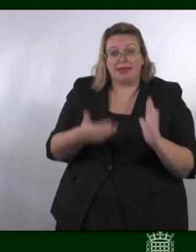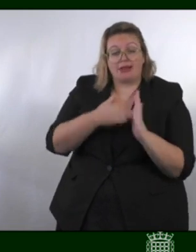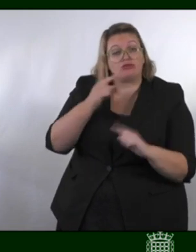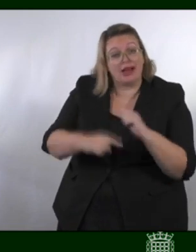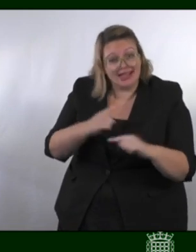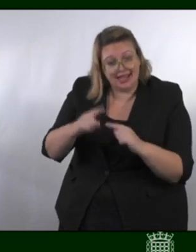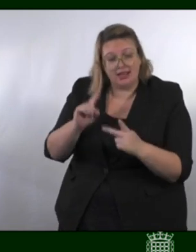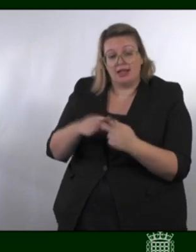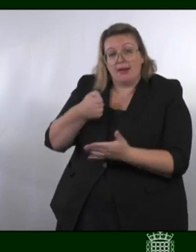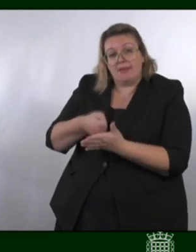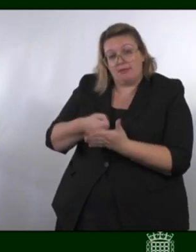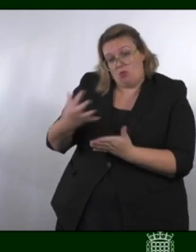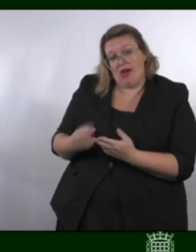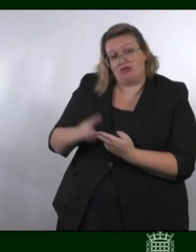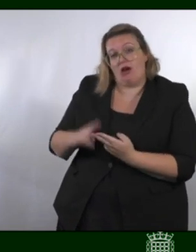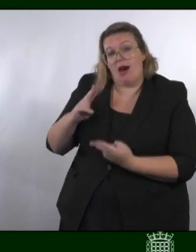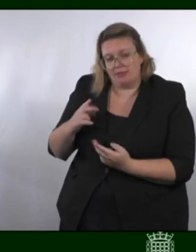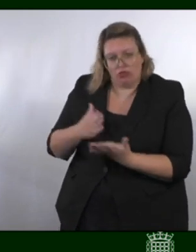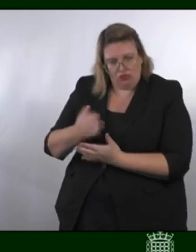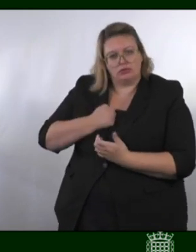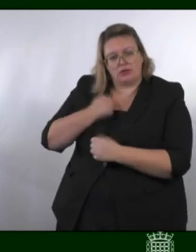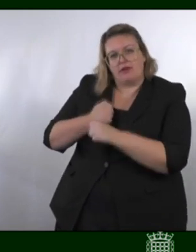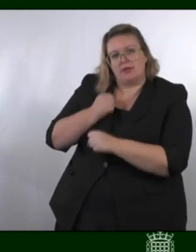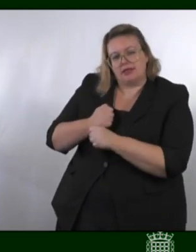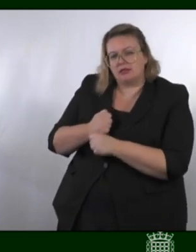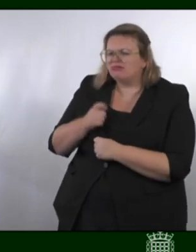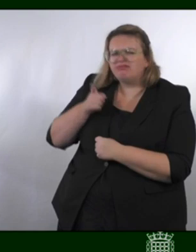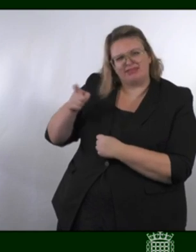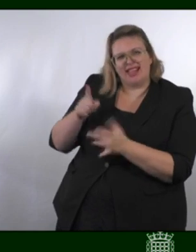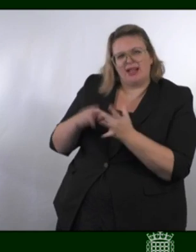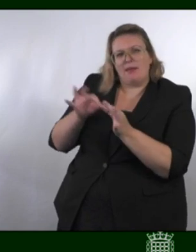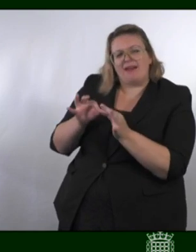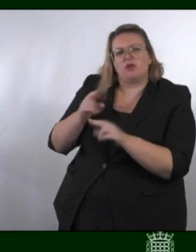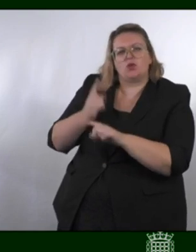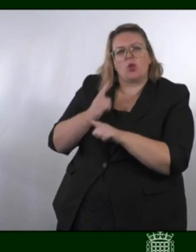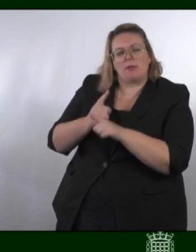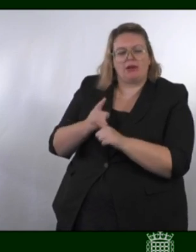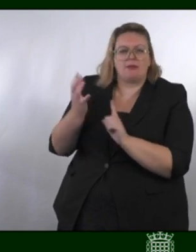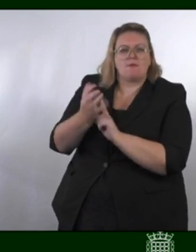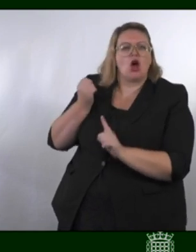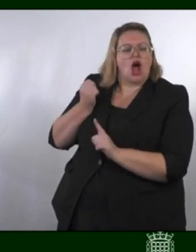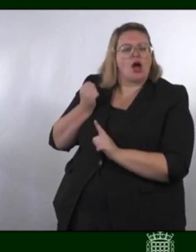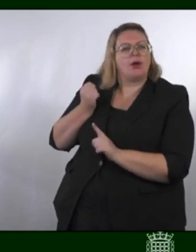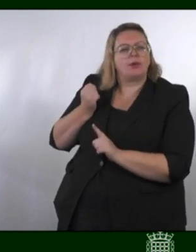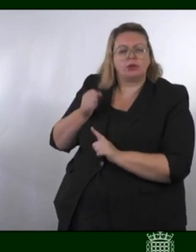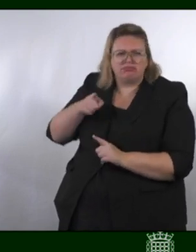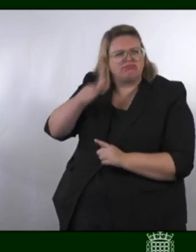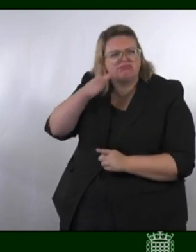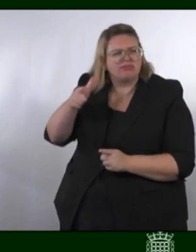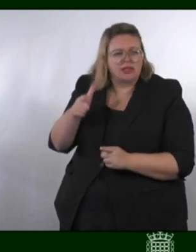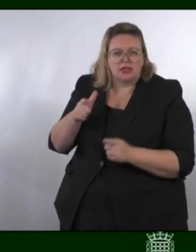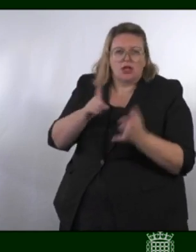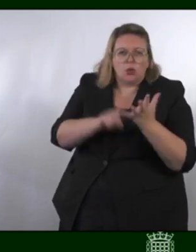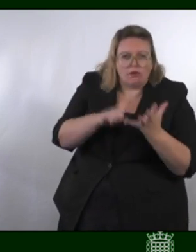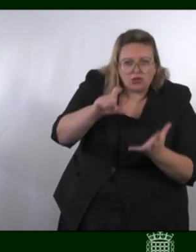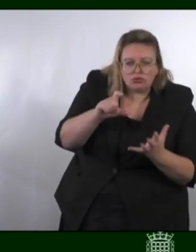makes the point about furlough, Mr. Speaker, and as he knows, combine the universal credit with job support,